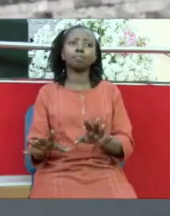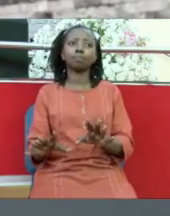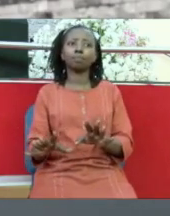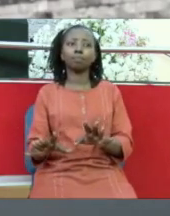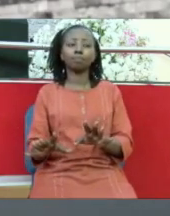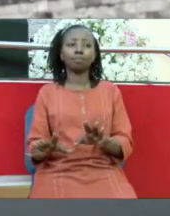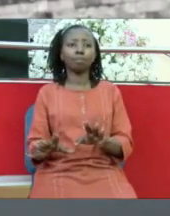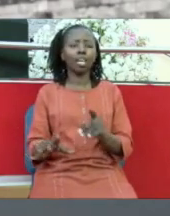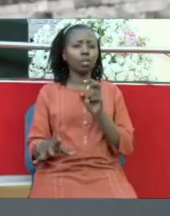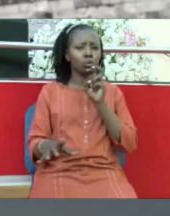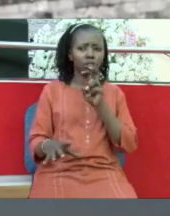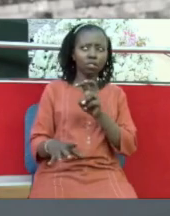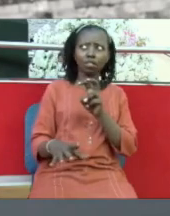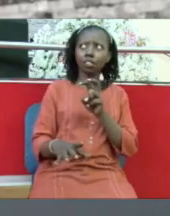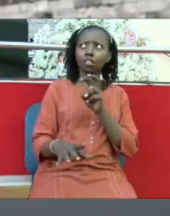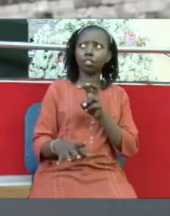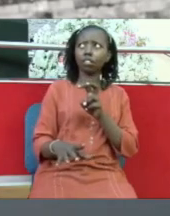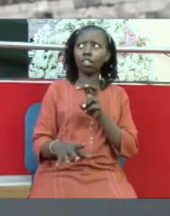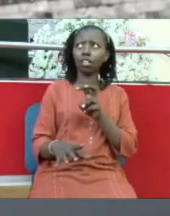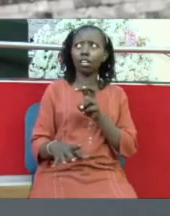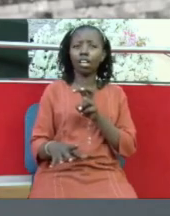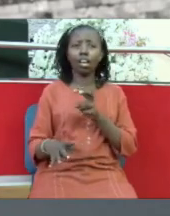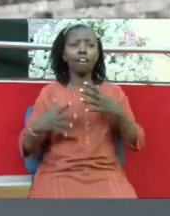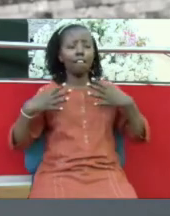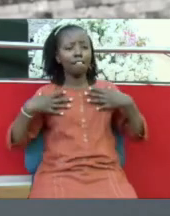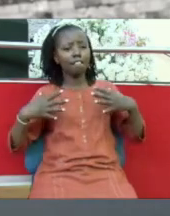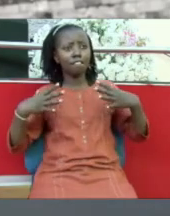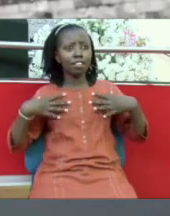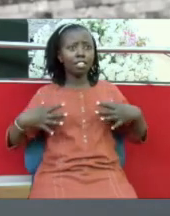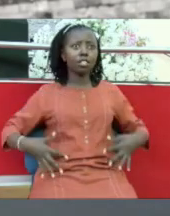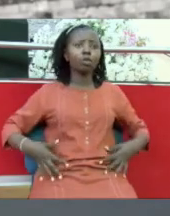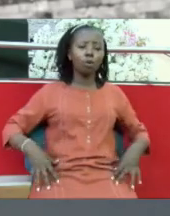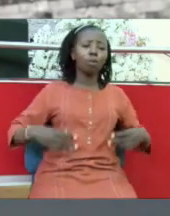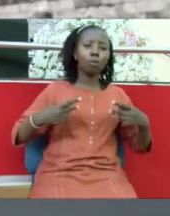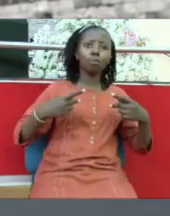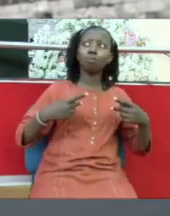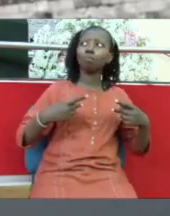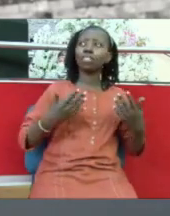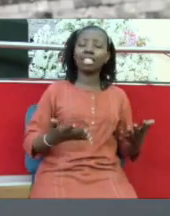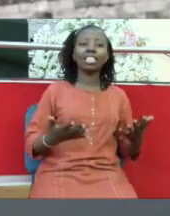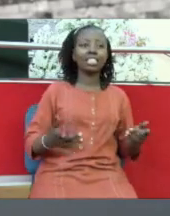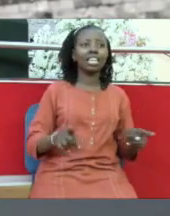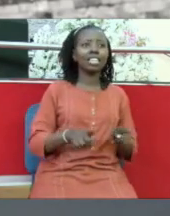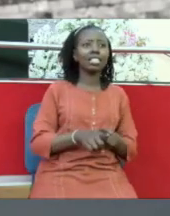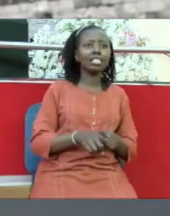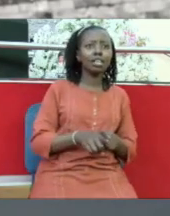And we see a physical picture, a graphic picture with the children of Israel.